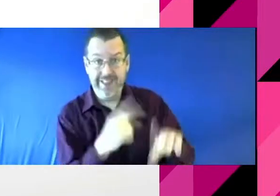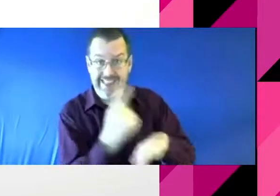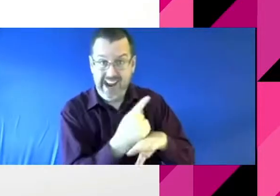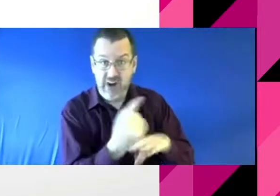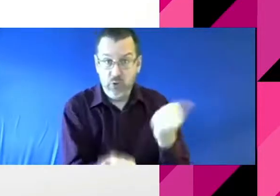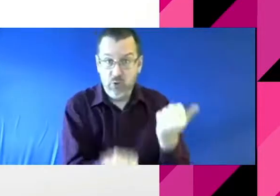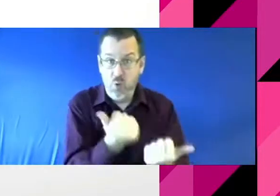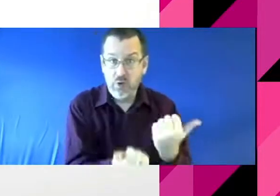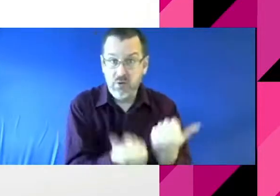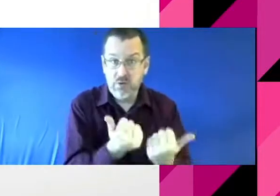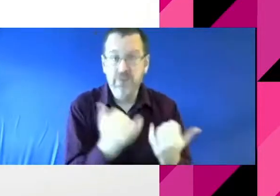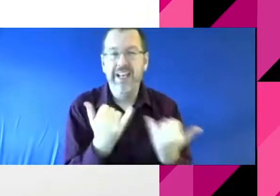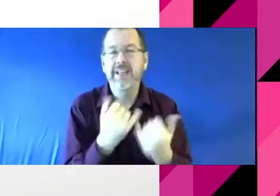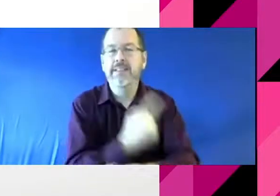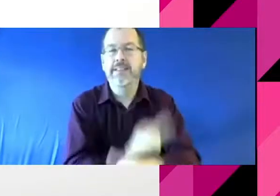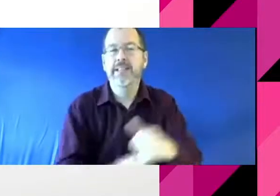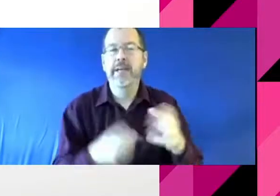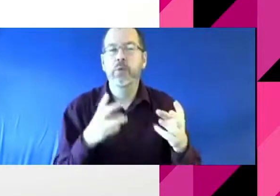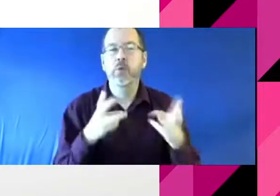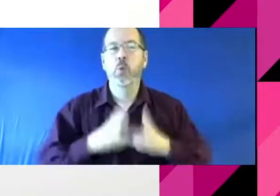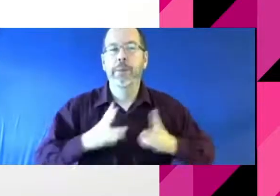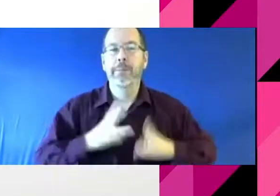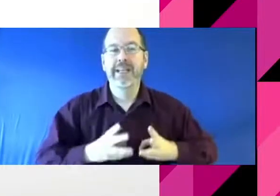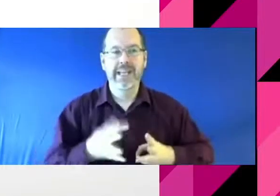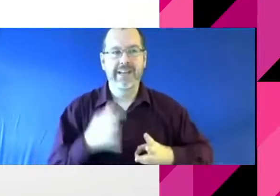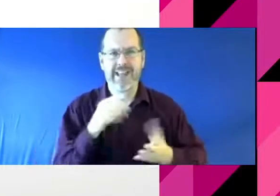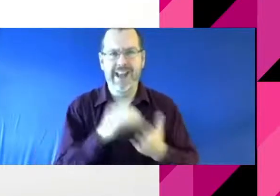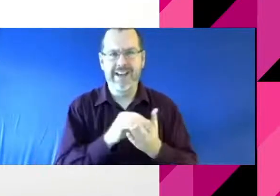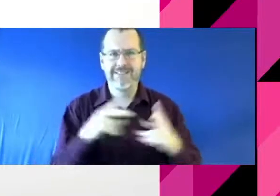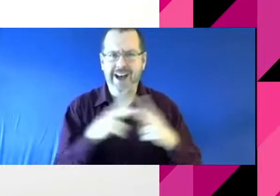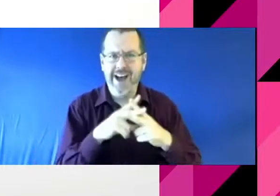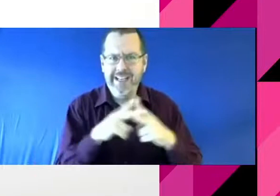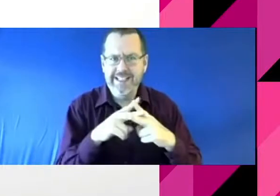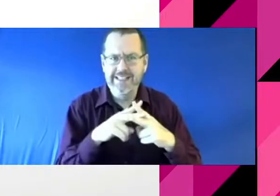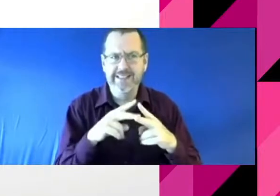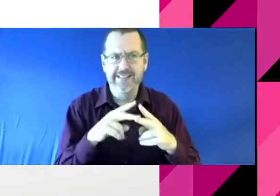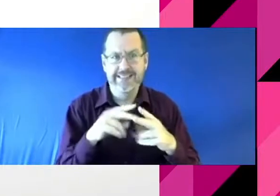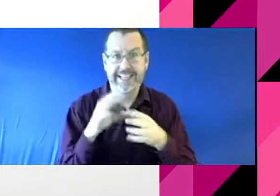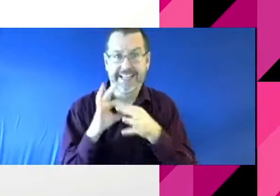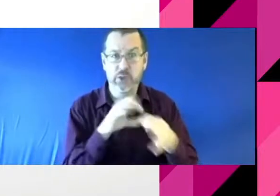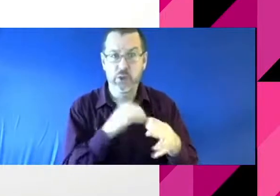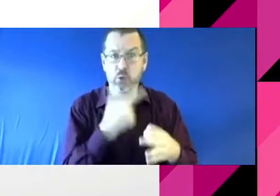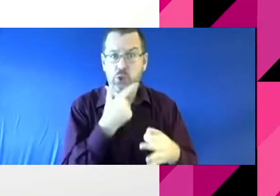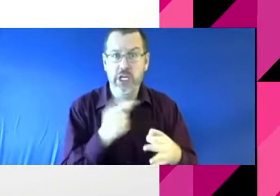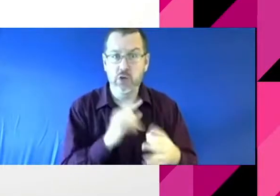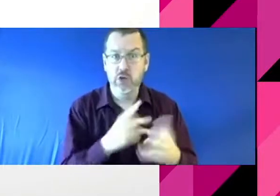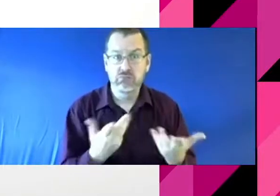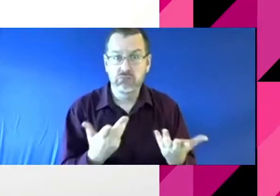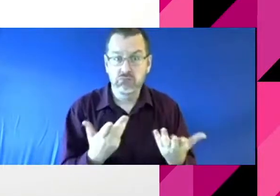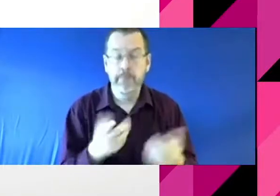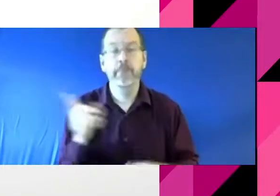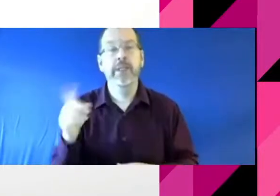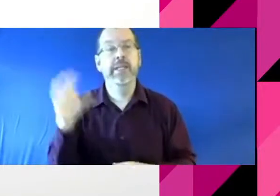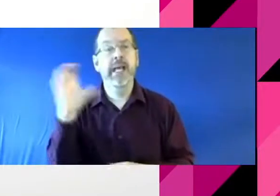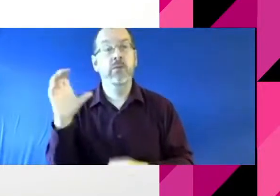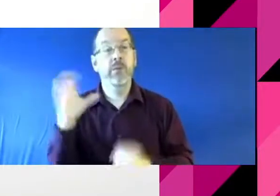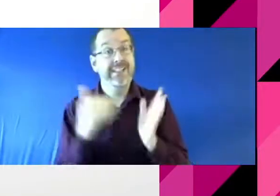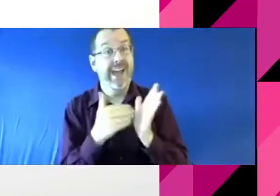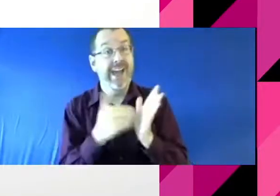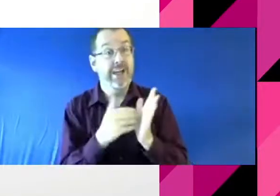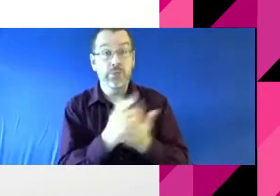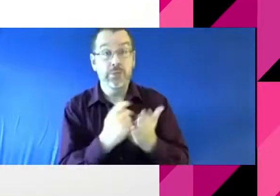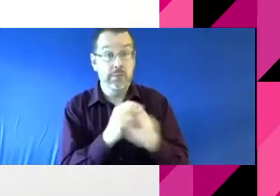about disabled women who suffer gender-based violence. Absolutely. In fact, they don't have to be going to court. It starts